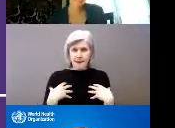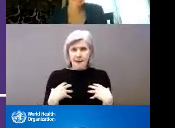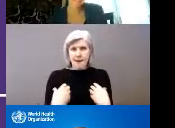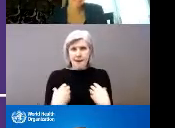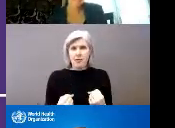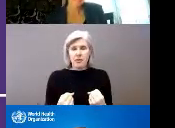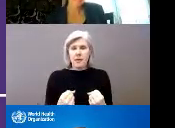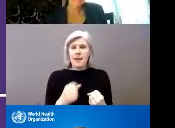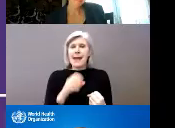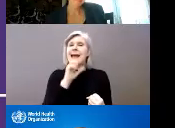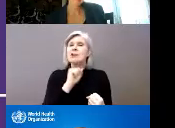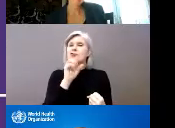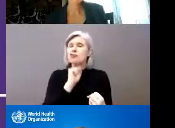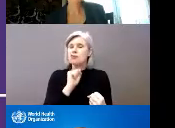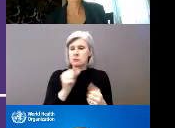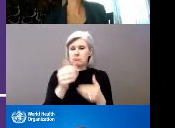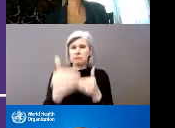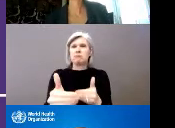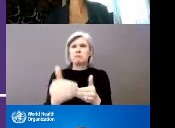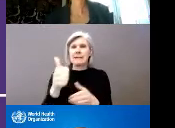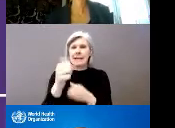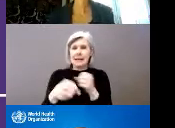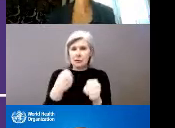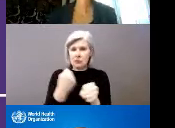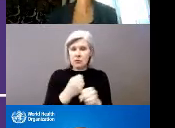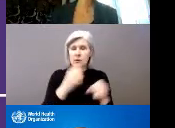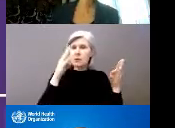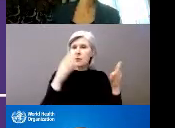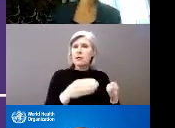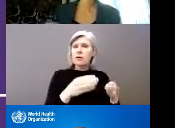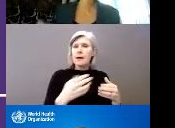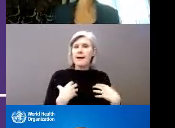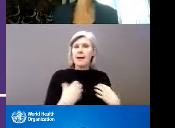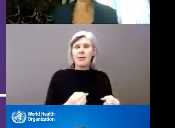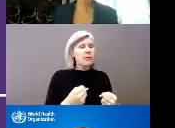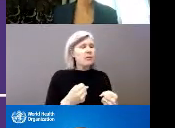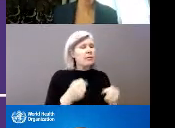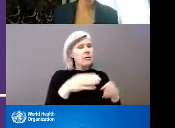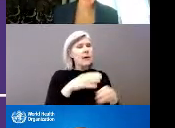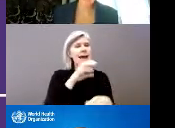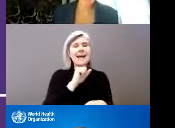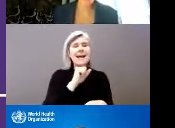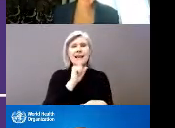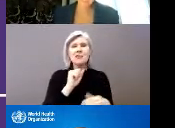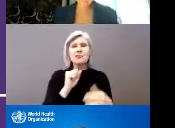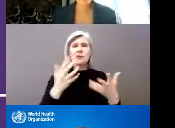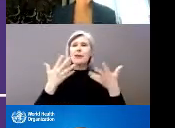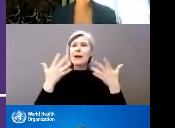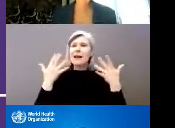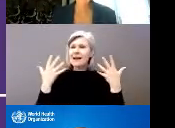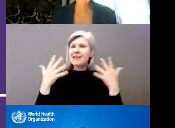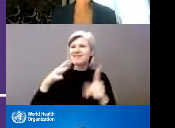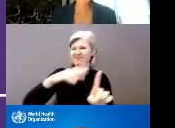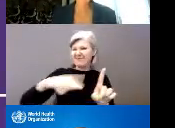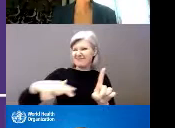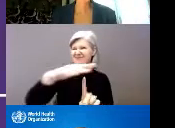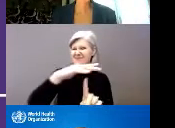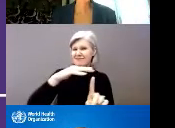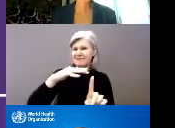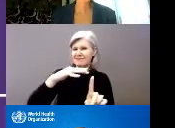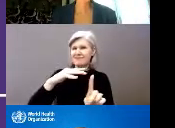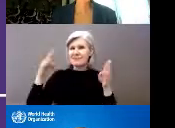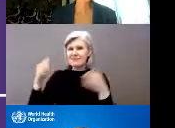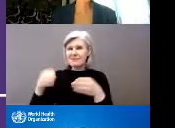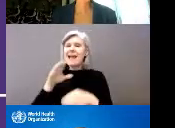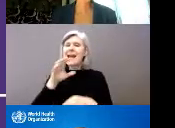oversees the organization work on age-friendly environments, including the Global Network on Age-Friendly Cities and Communities,